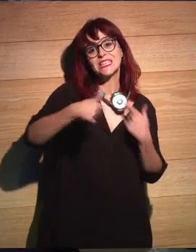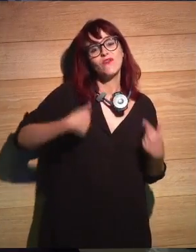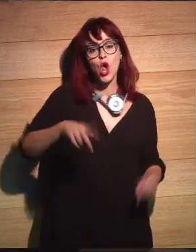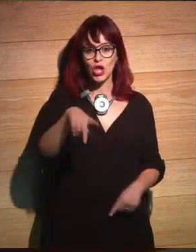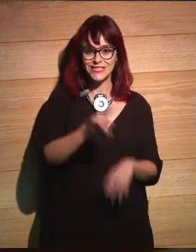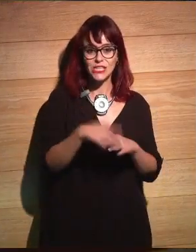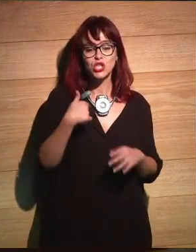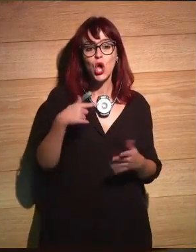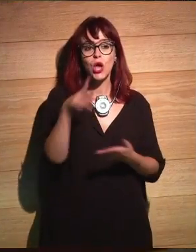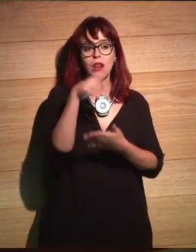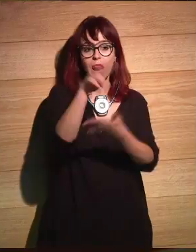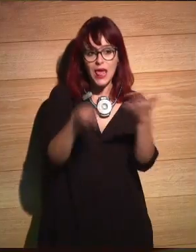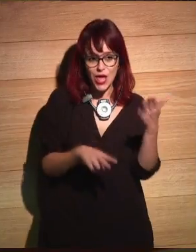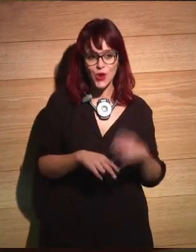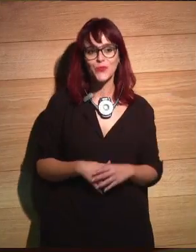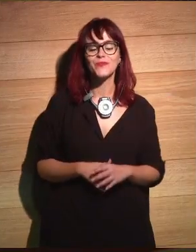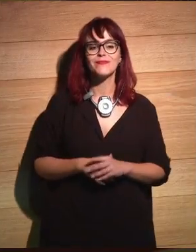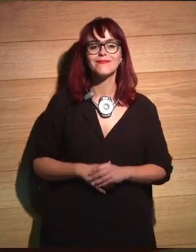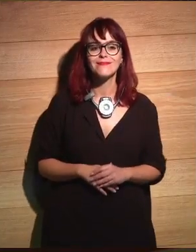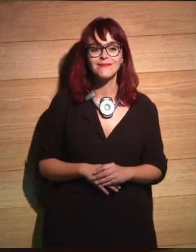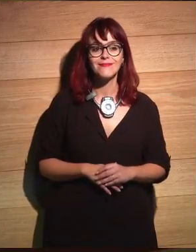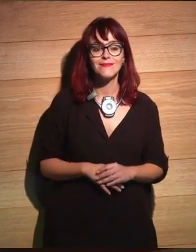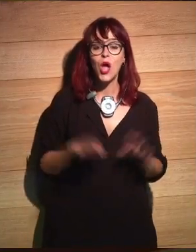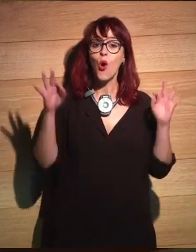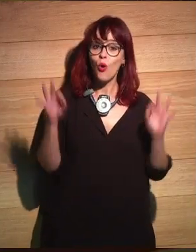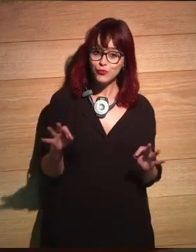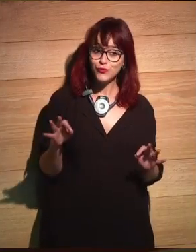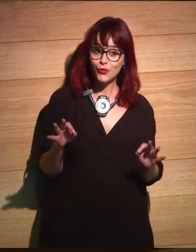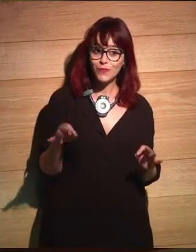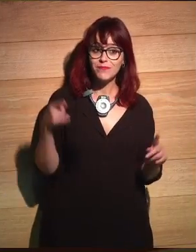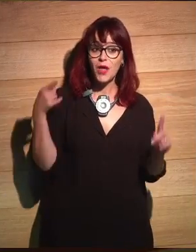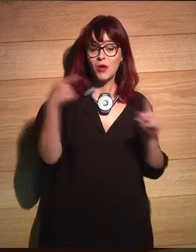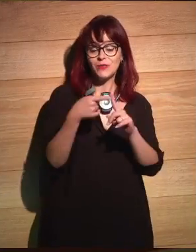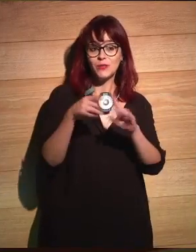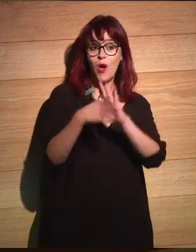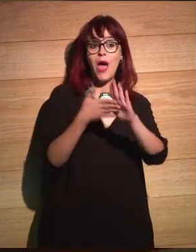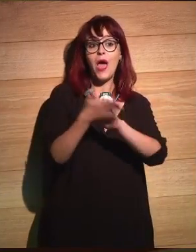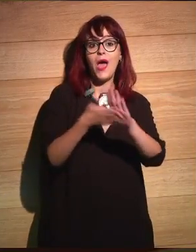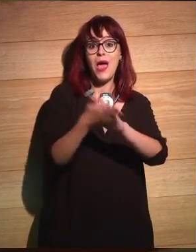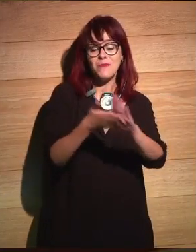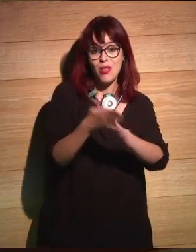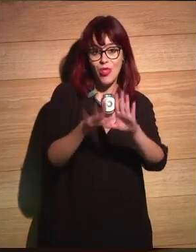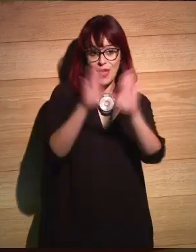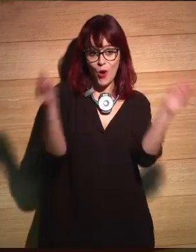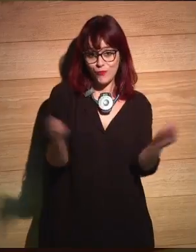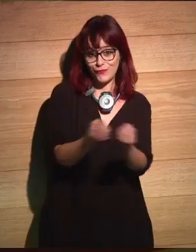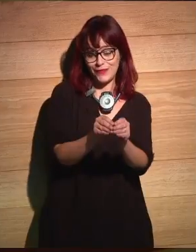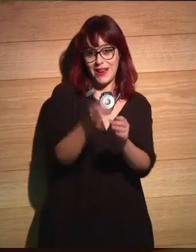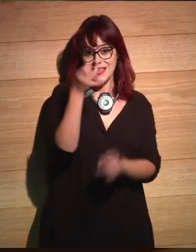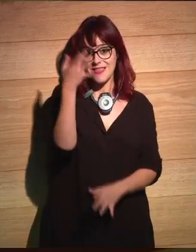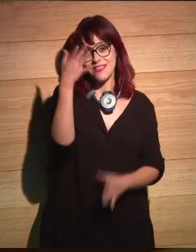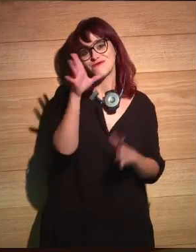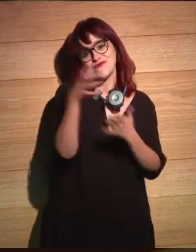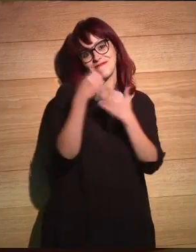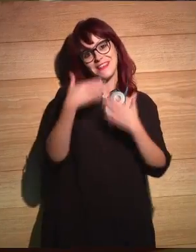I write. I am what I read and what I have read." That's what he said, speaking